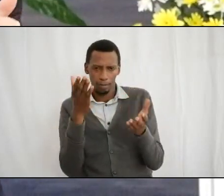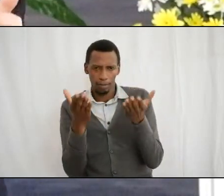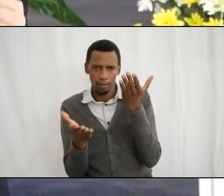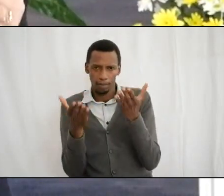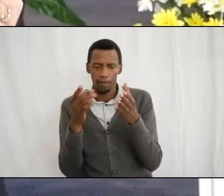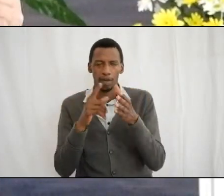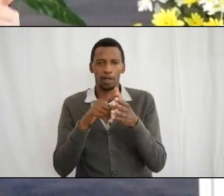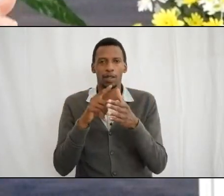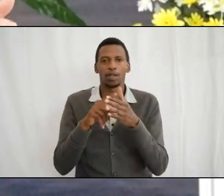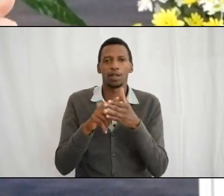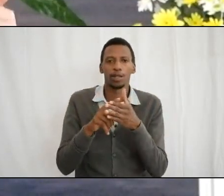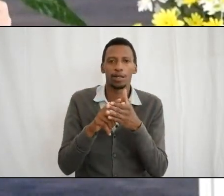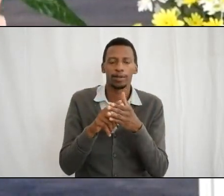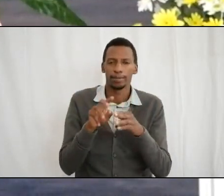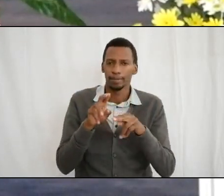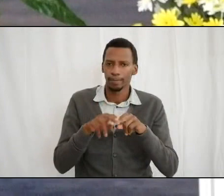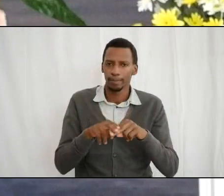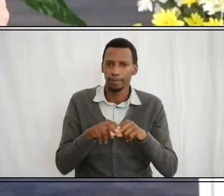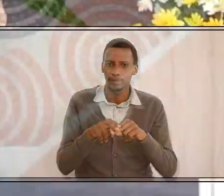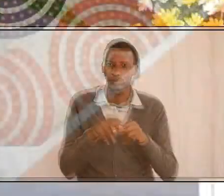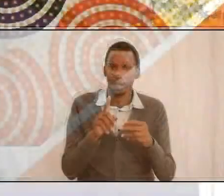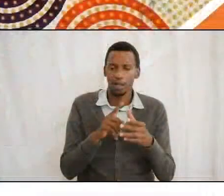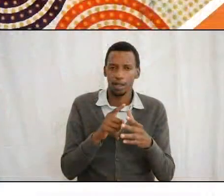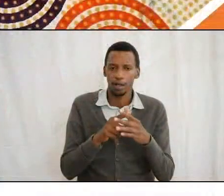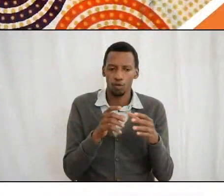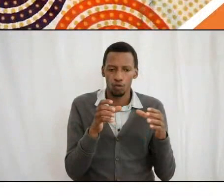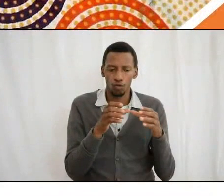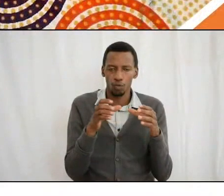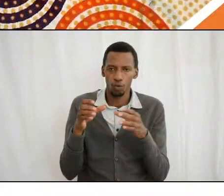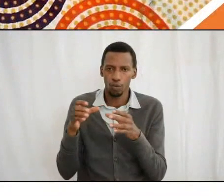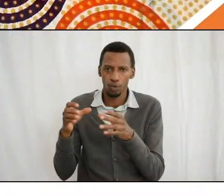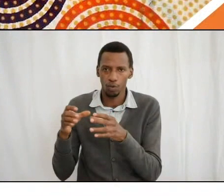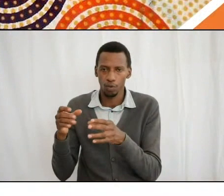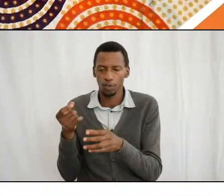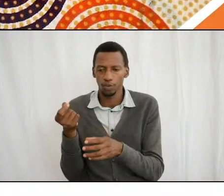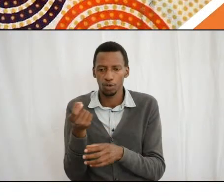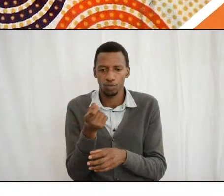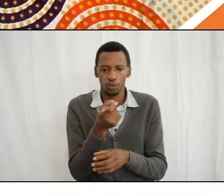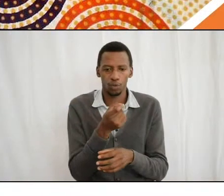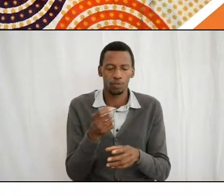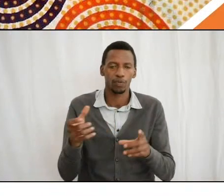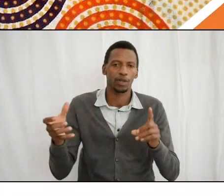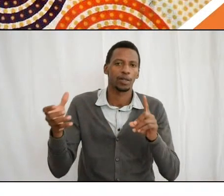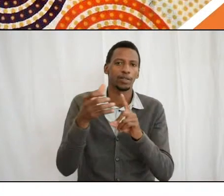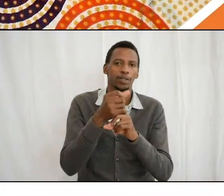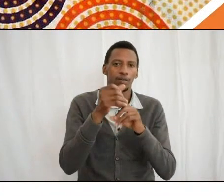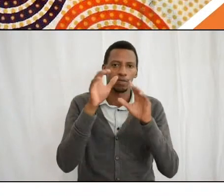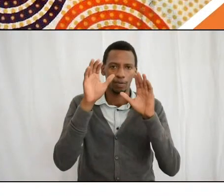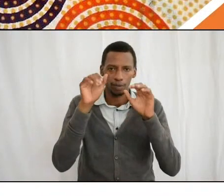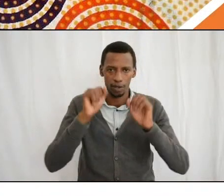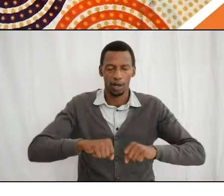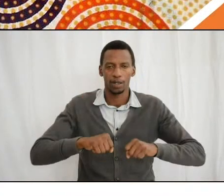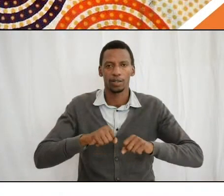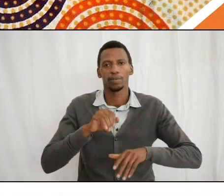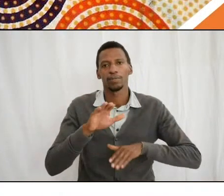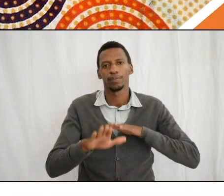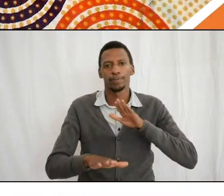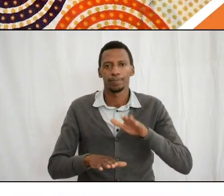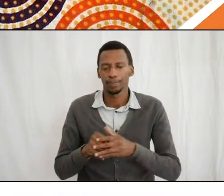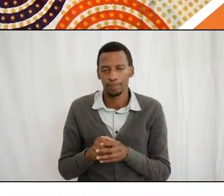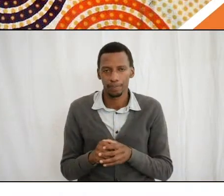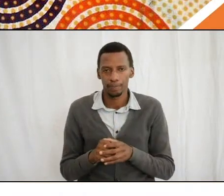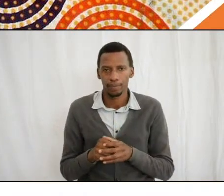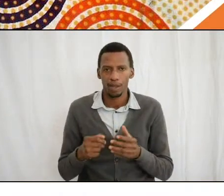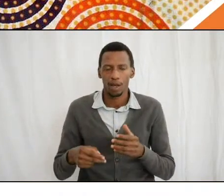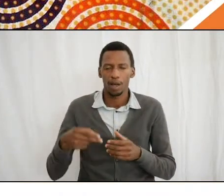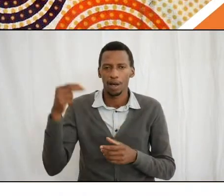and painstakingly divide it into small, achievable steps. Hire and train employees who are